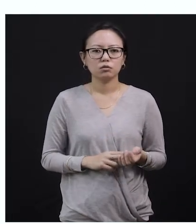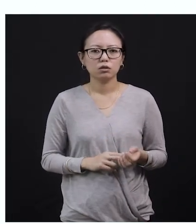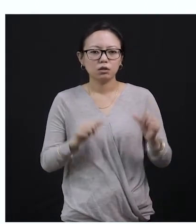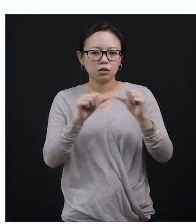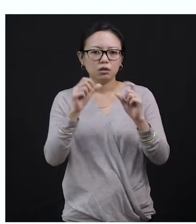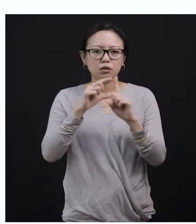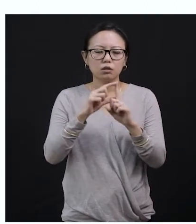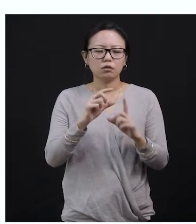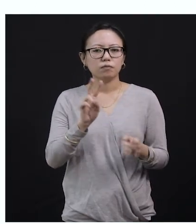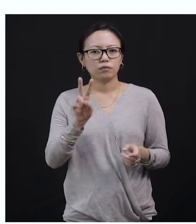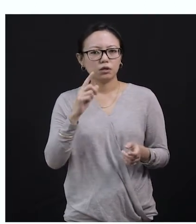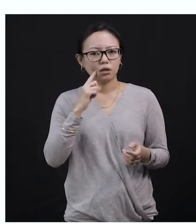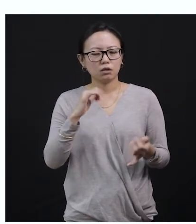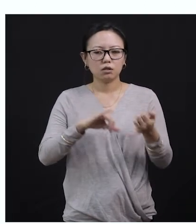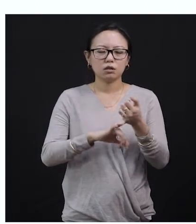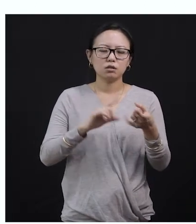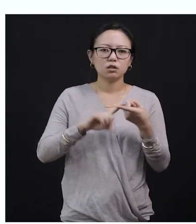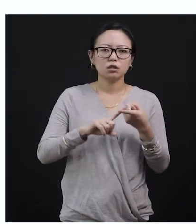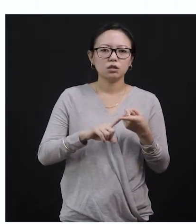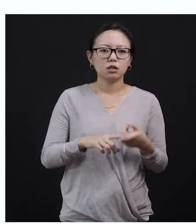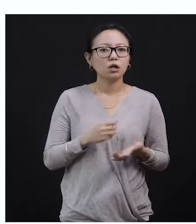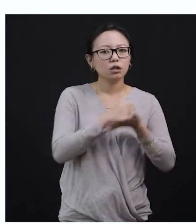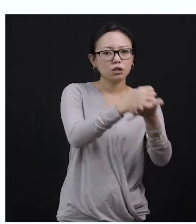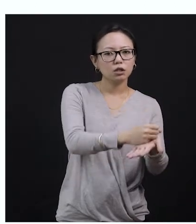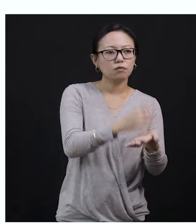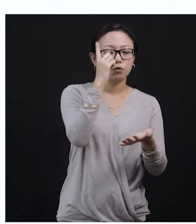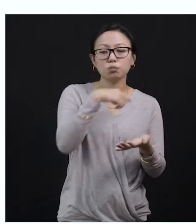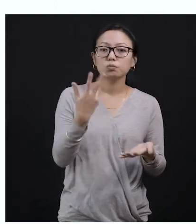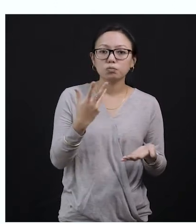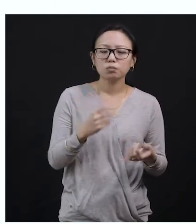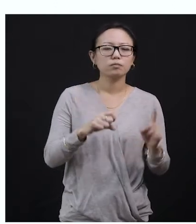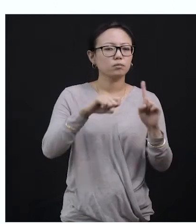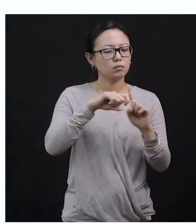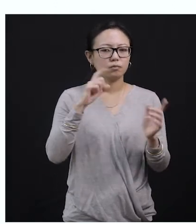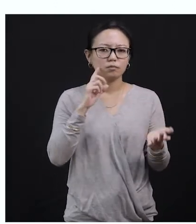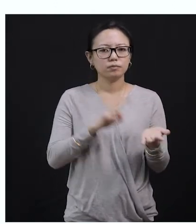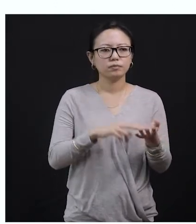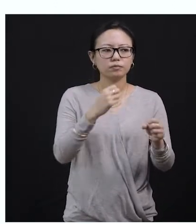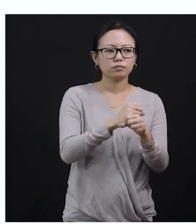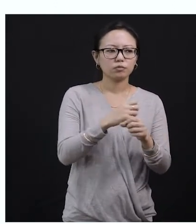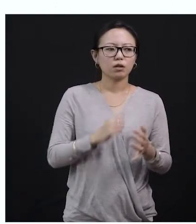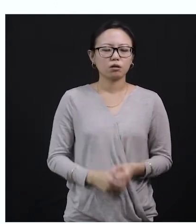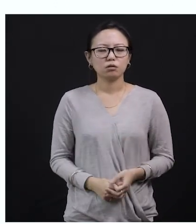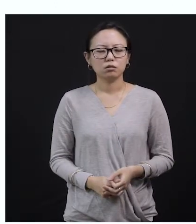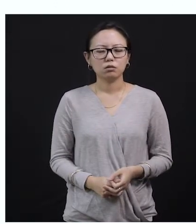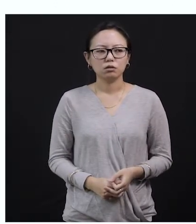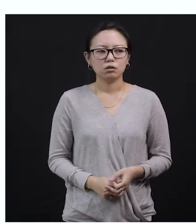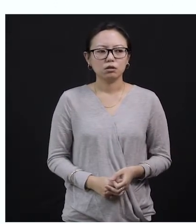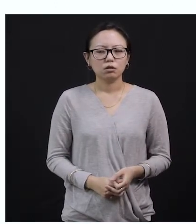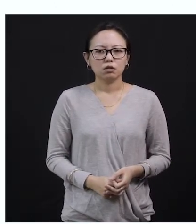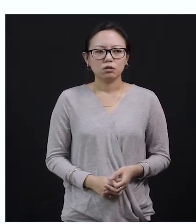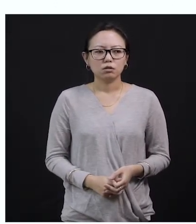other advisors, ministers, chief ministers who used to help the king in different social